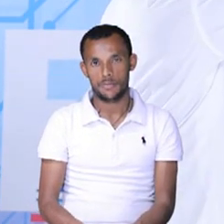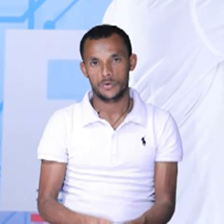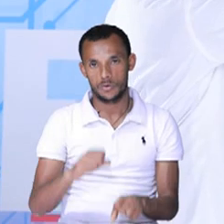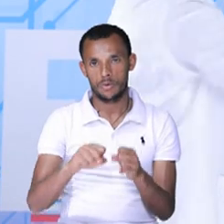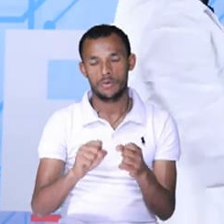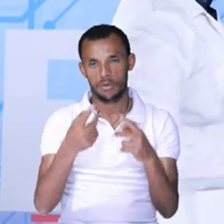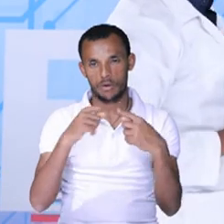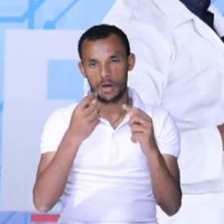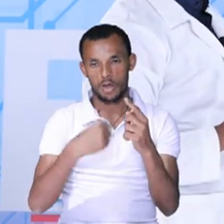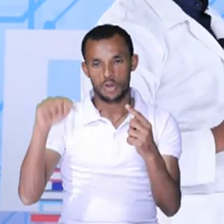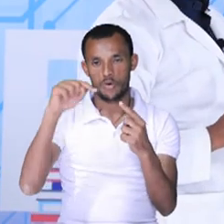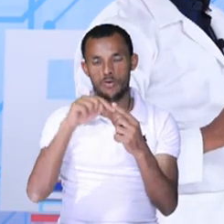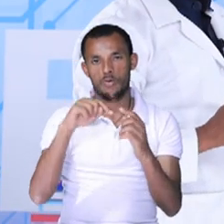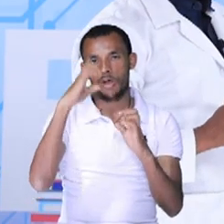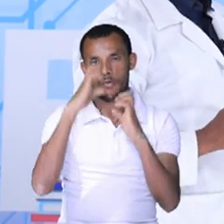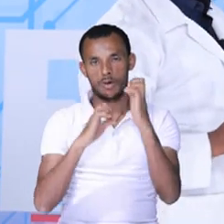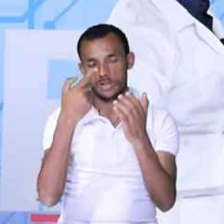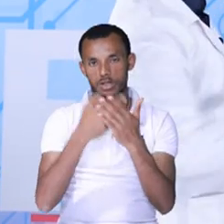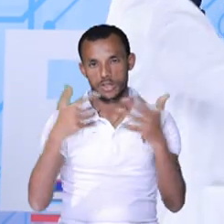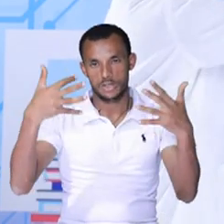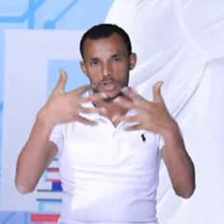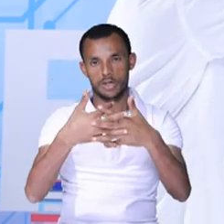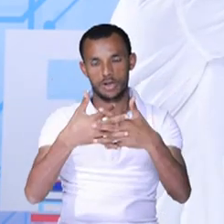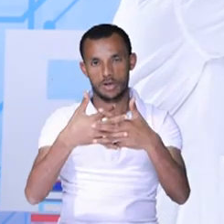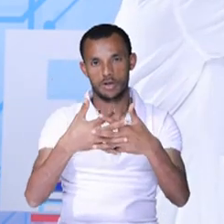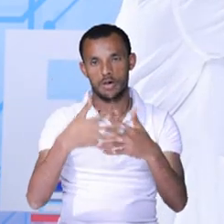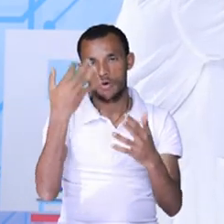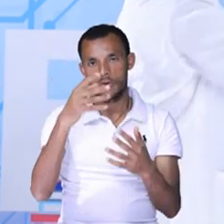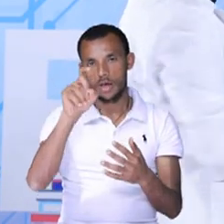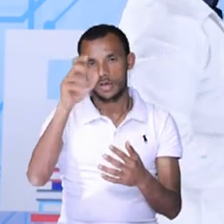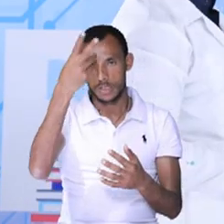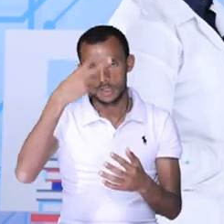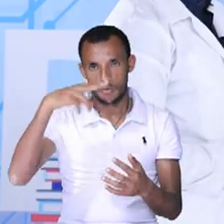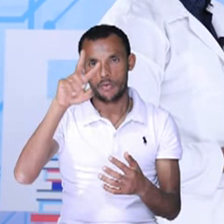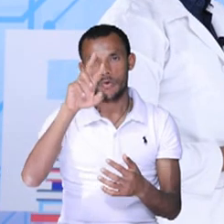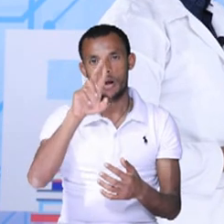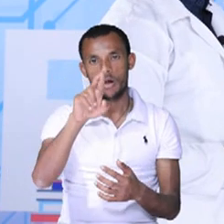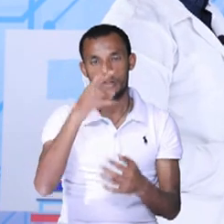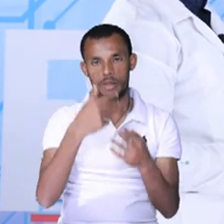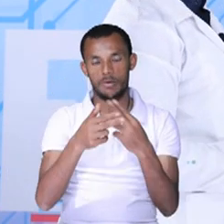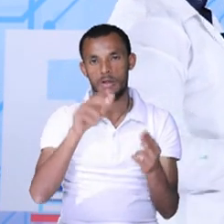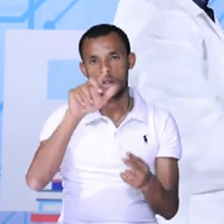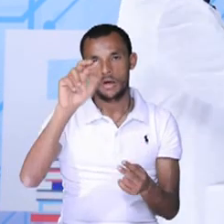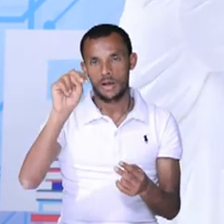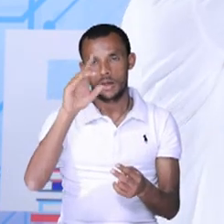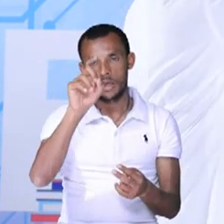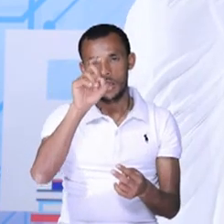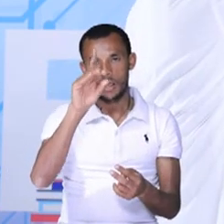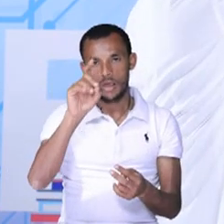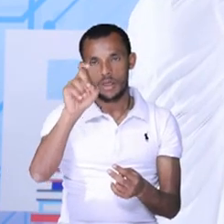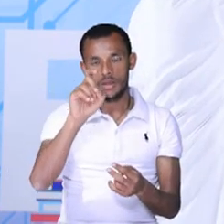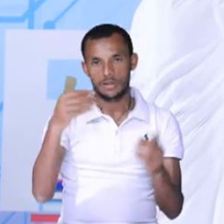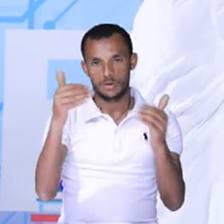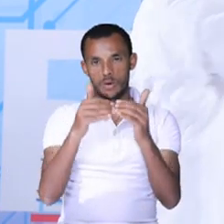So try to evaluate this integration. This integration of x the power of r times ln x dx is equal